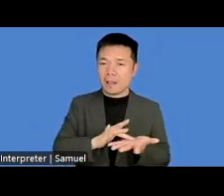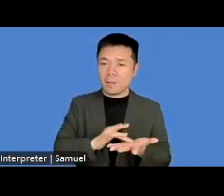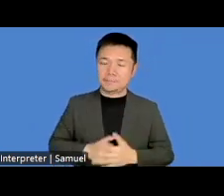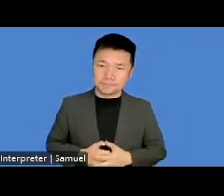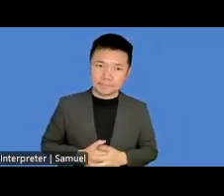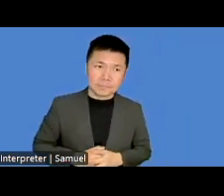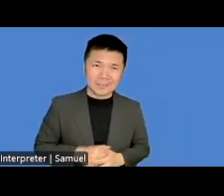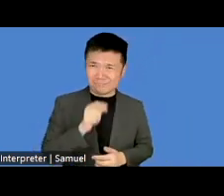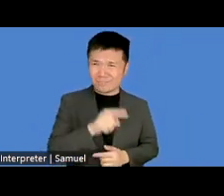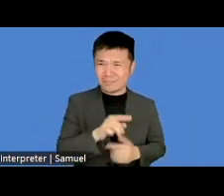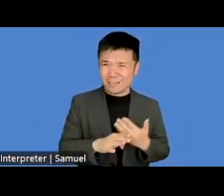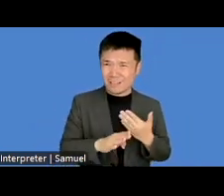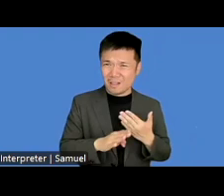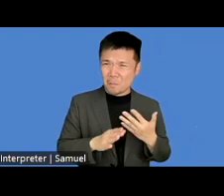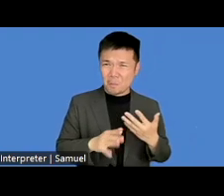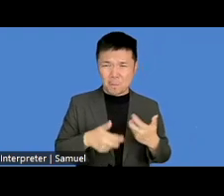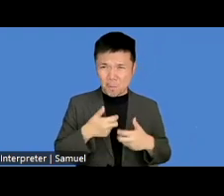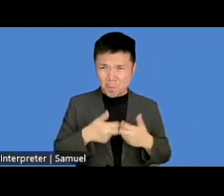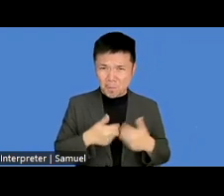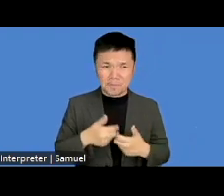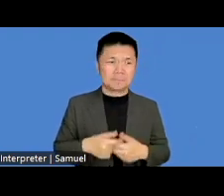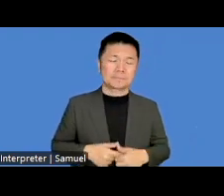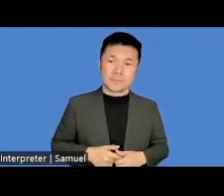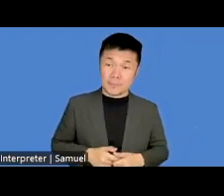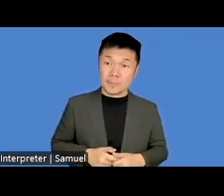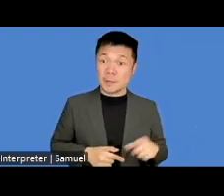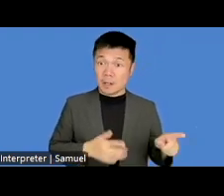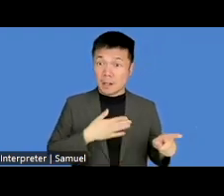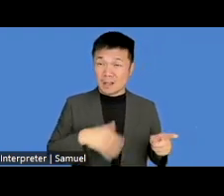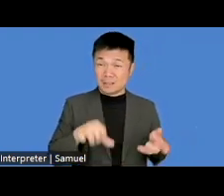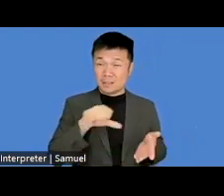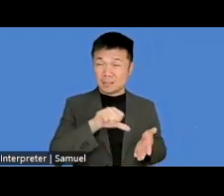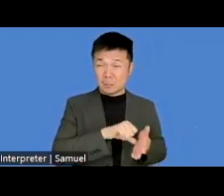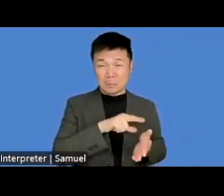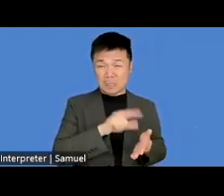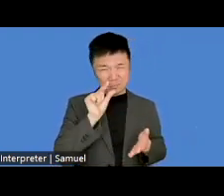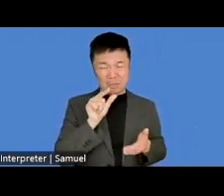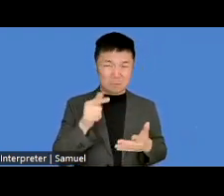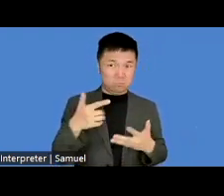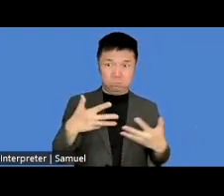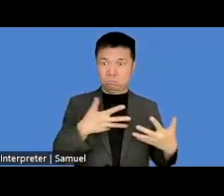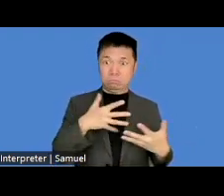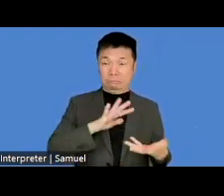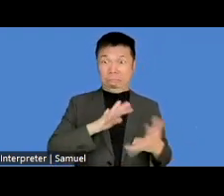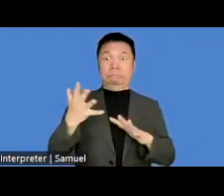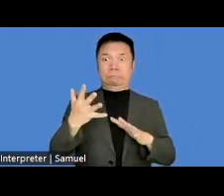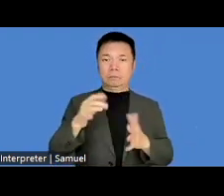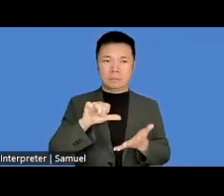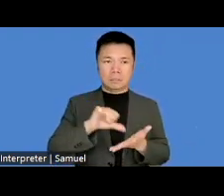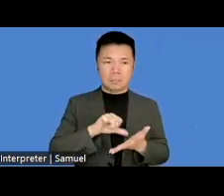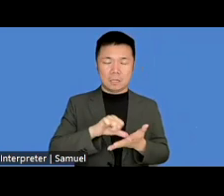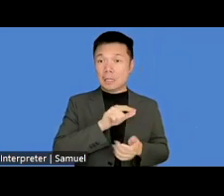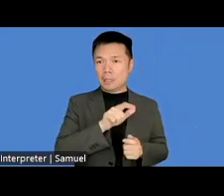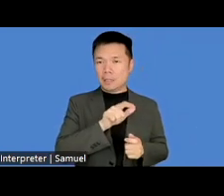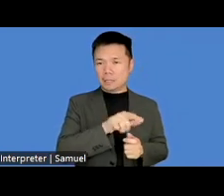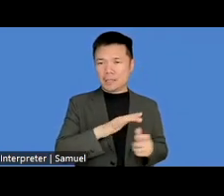dangerous. Acapulco is a city that is very considered violent. Narco traffic is present here. So